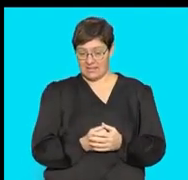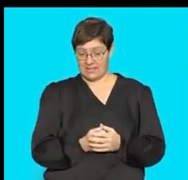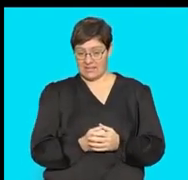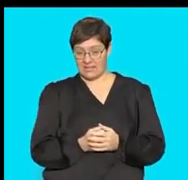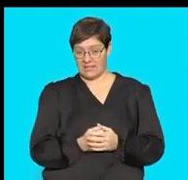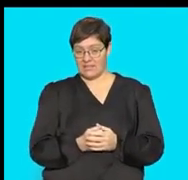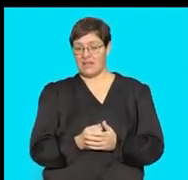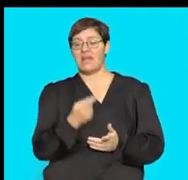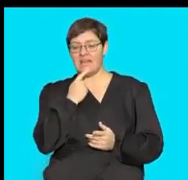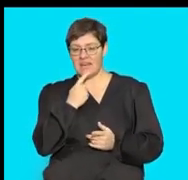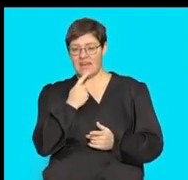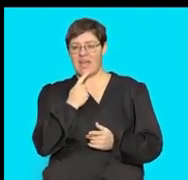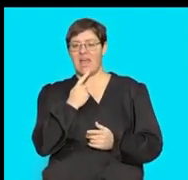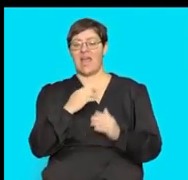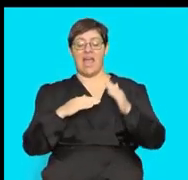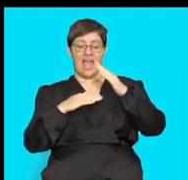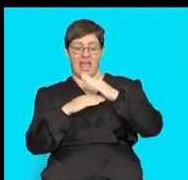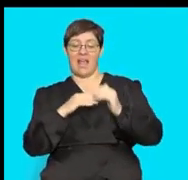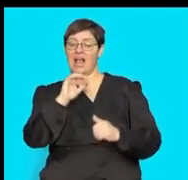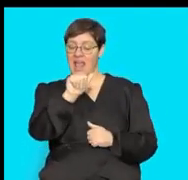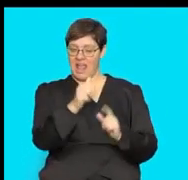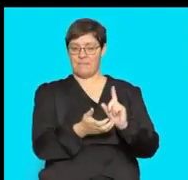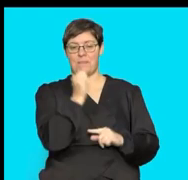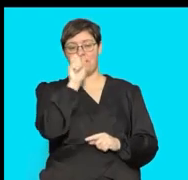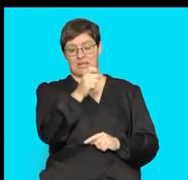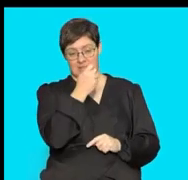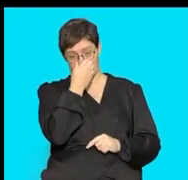We need to find angle A.